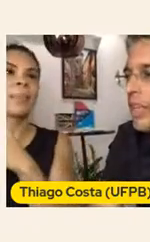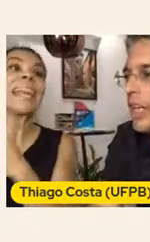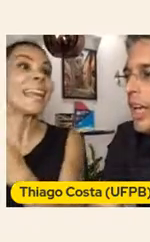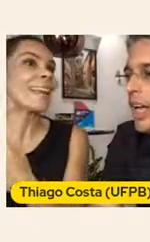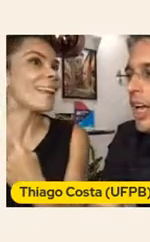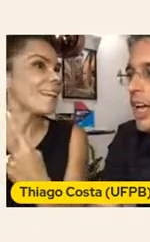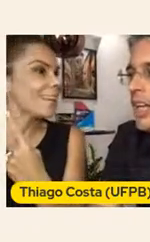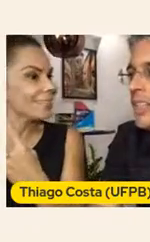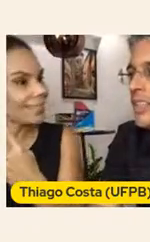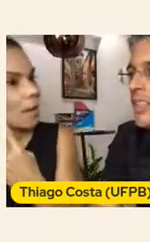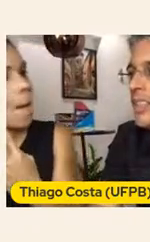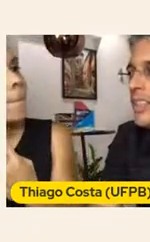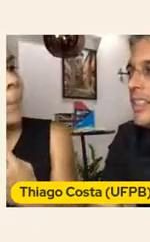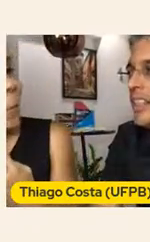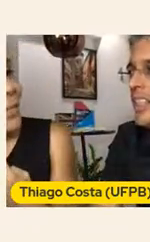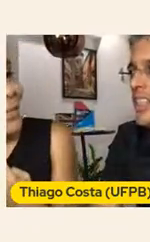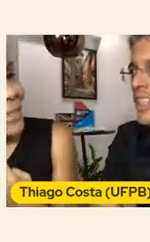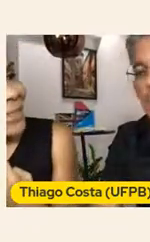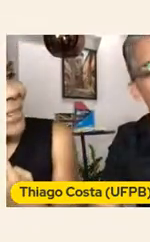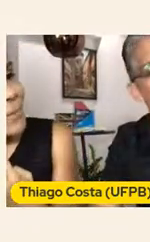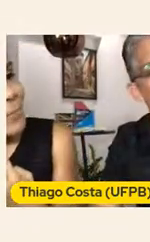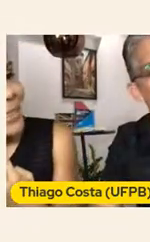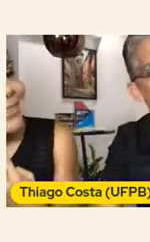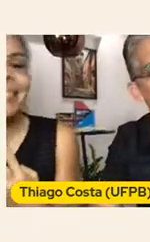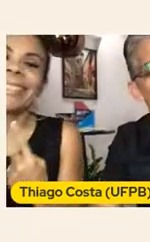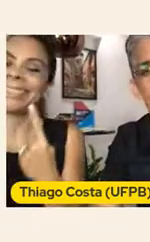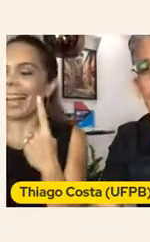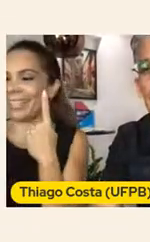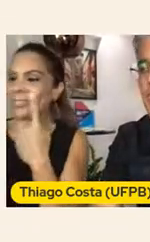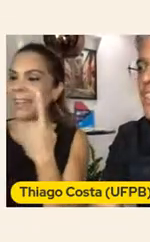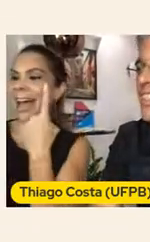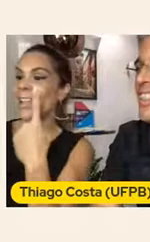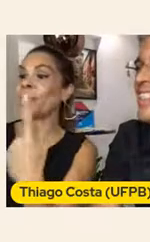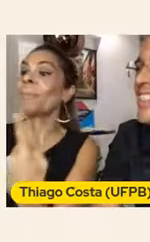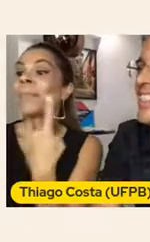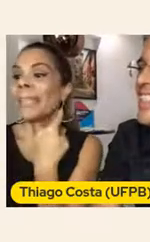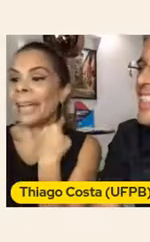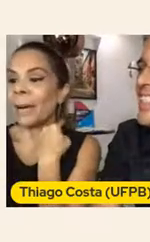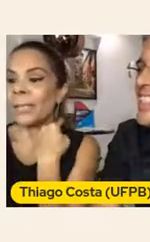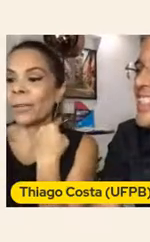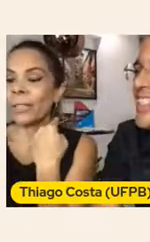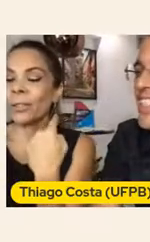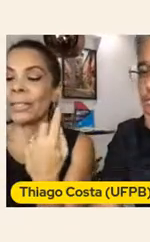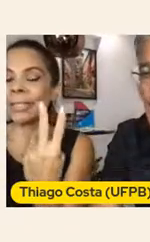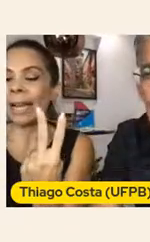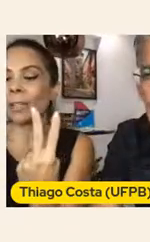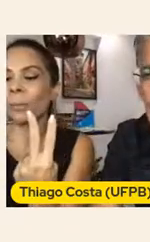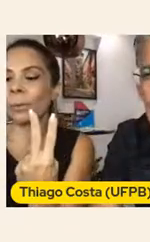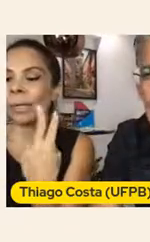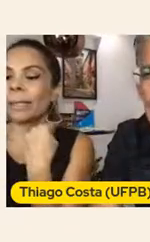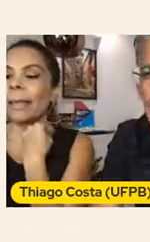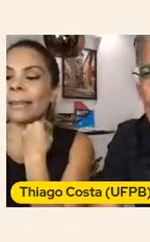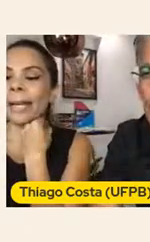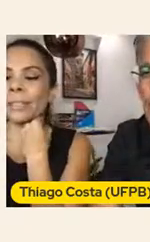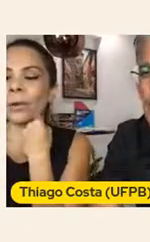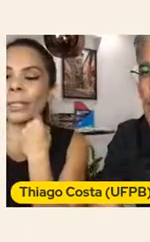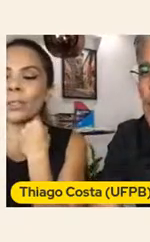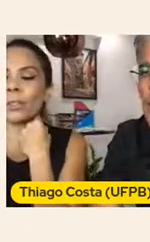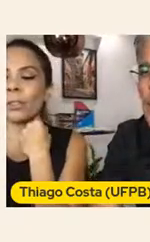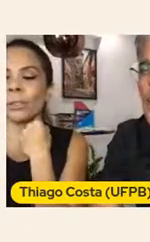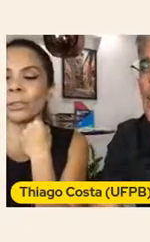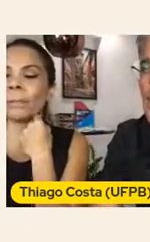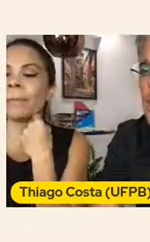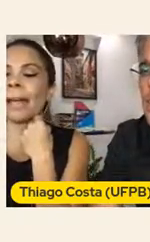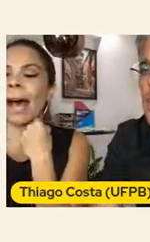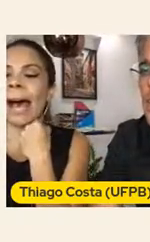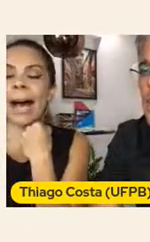Thiago. And Monica Mano Trindade Ferraz. Now we are going to the second book that is going